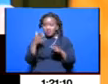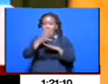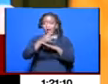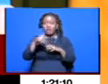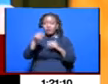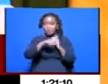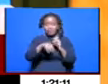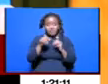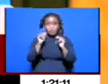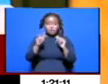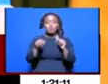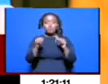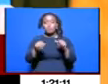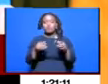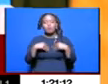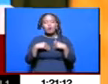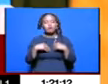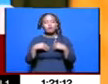theatrical ignominy.